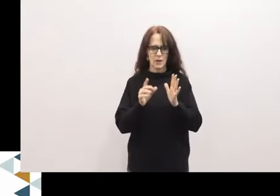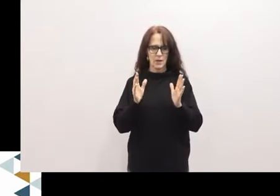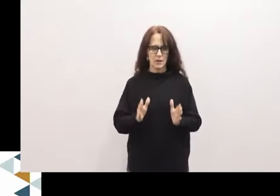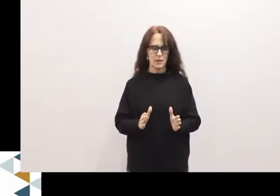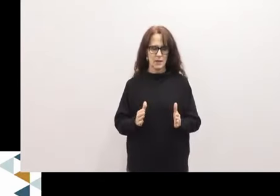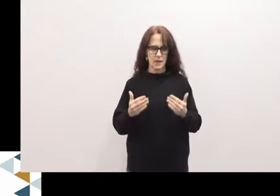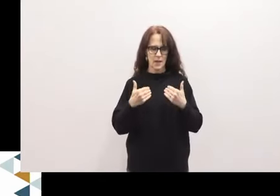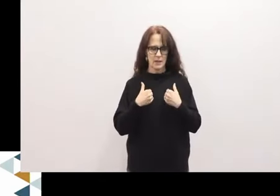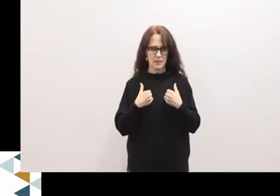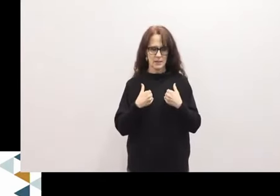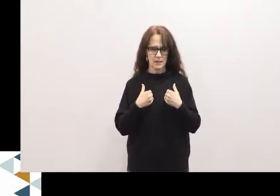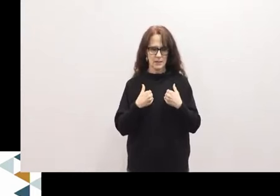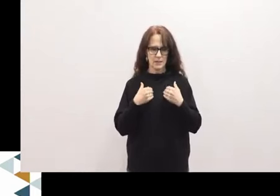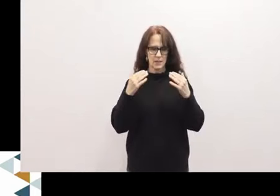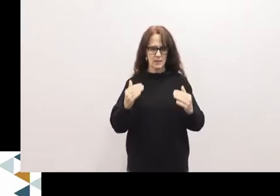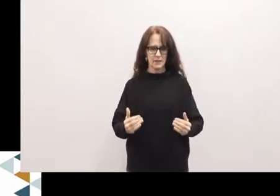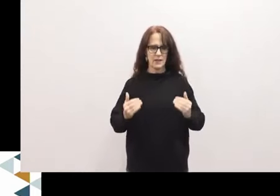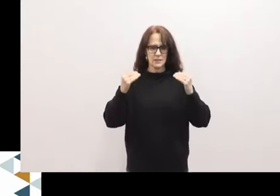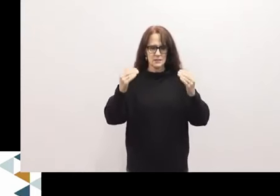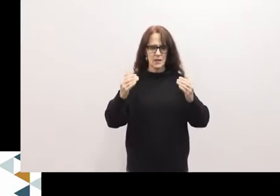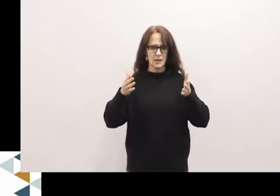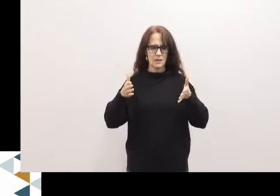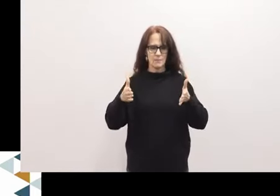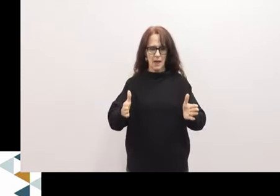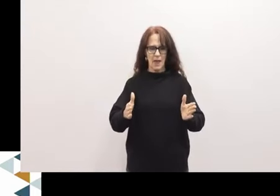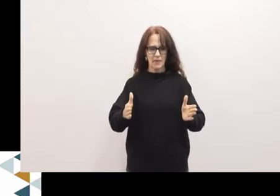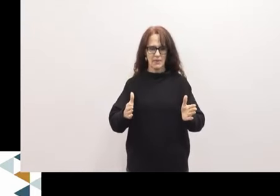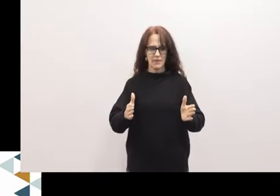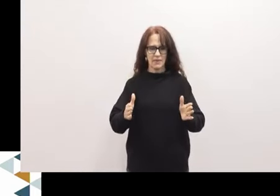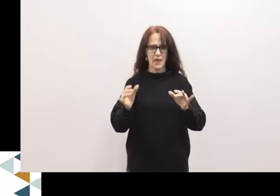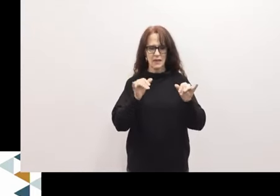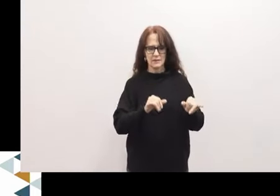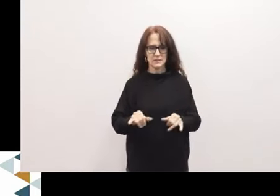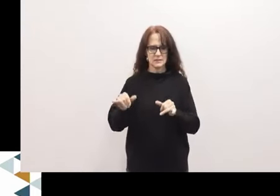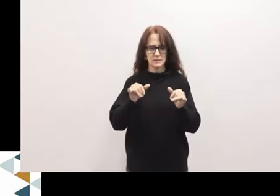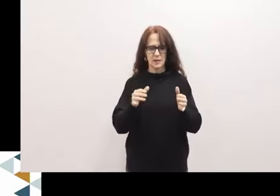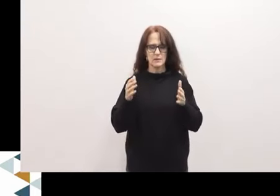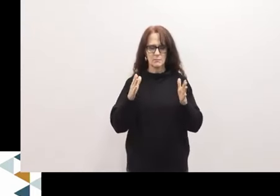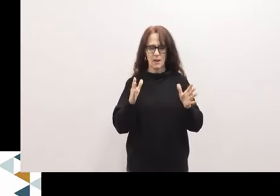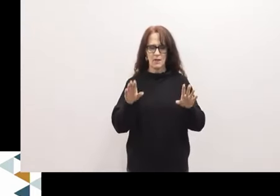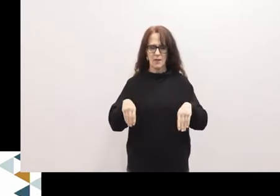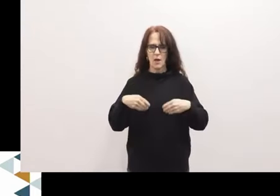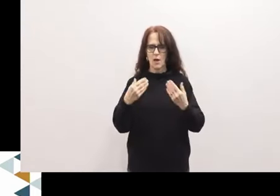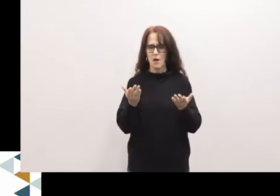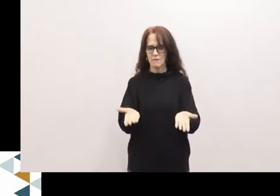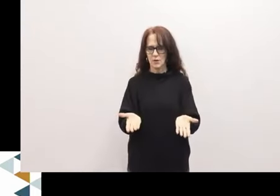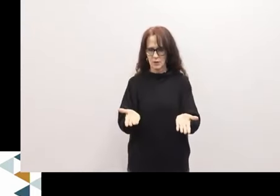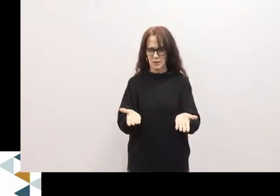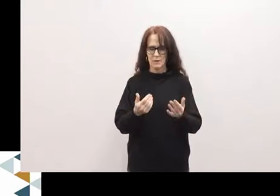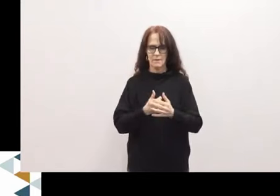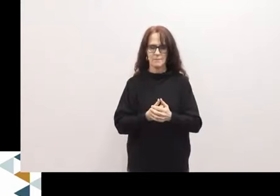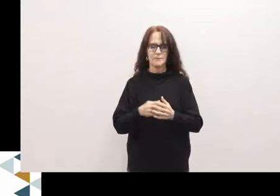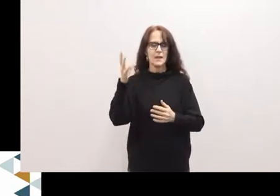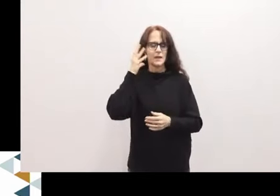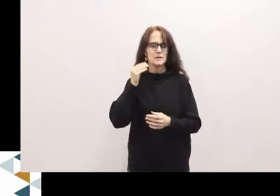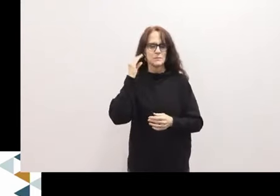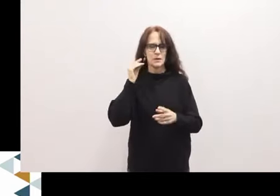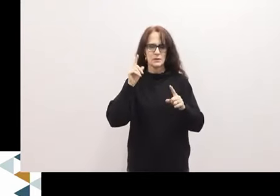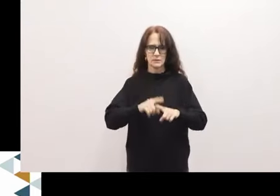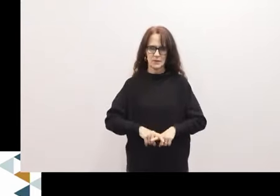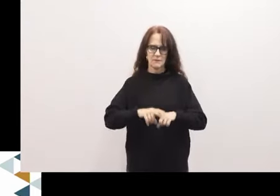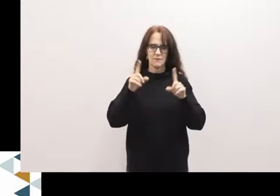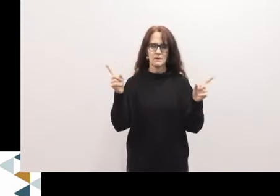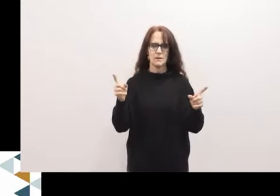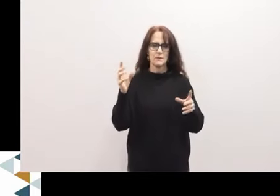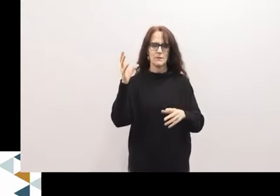the accelerated path as well as the standard path that has been offered. So their experiences have been different in regards to